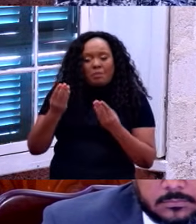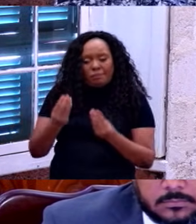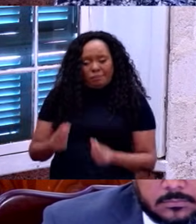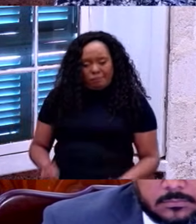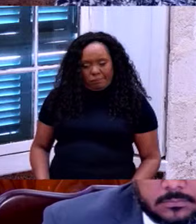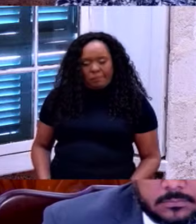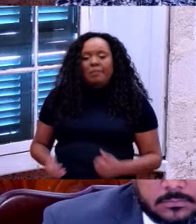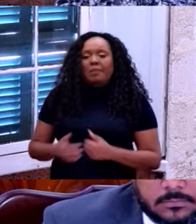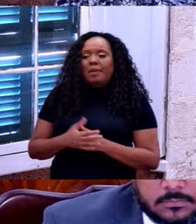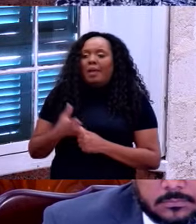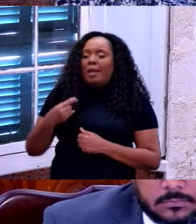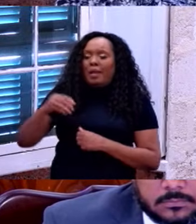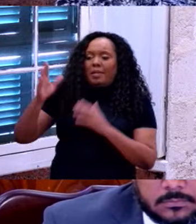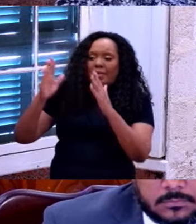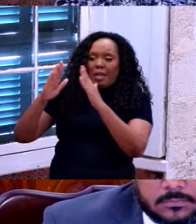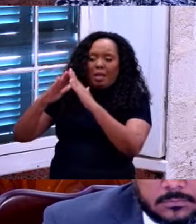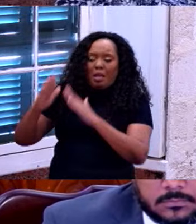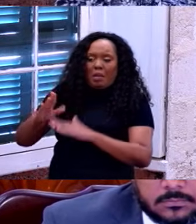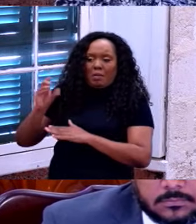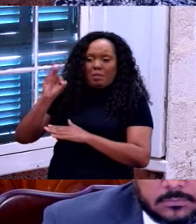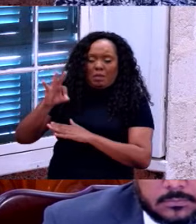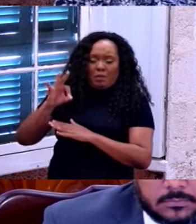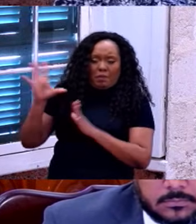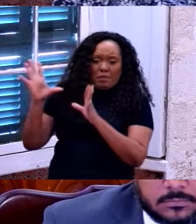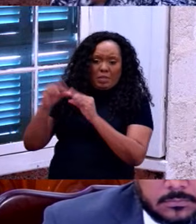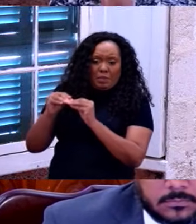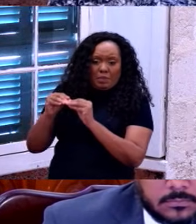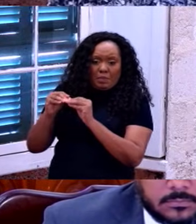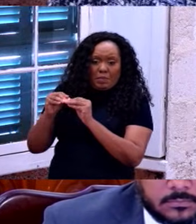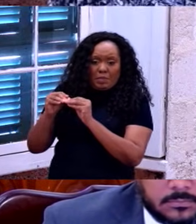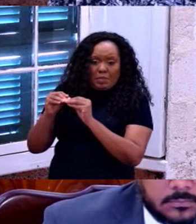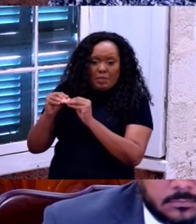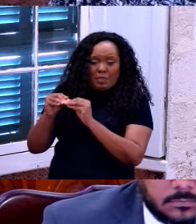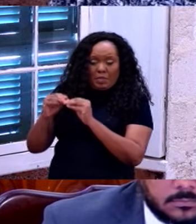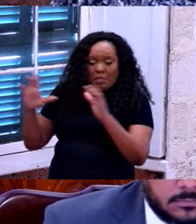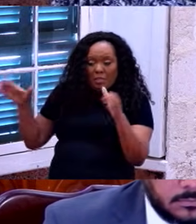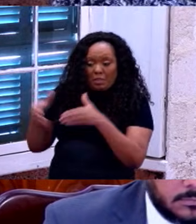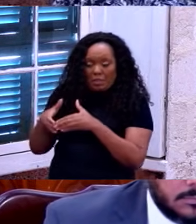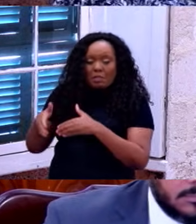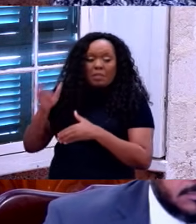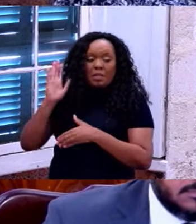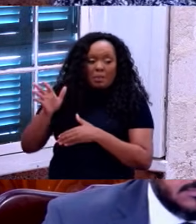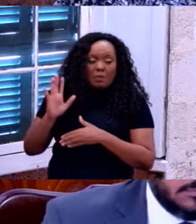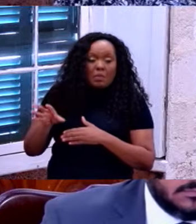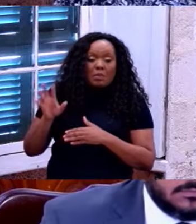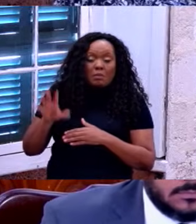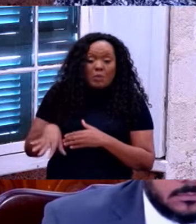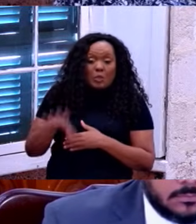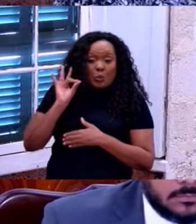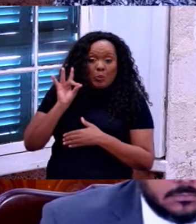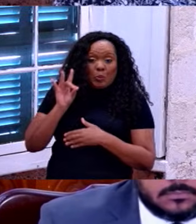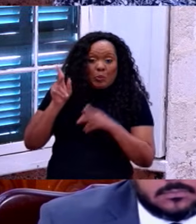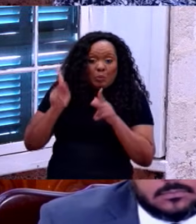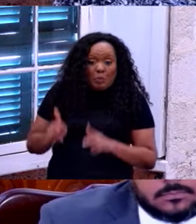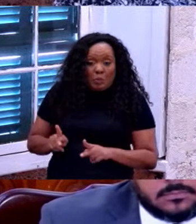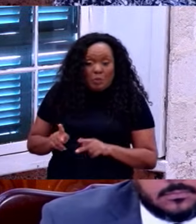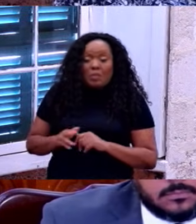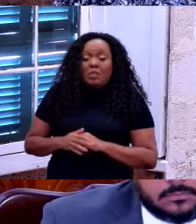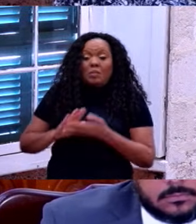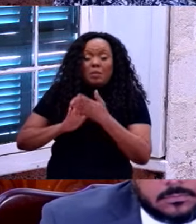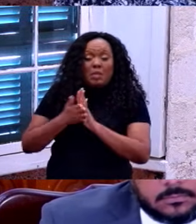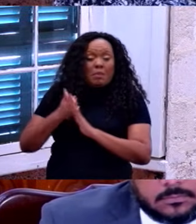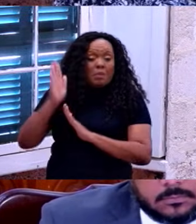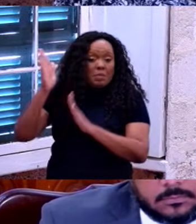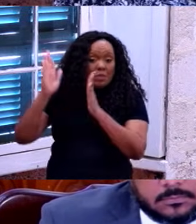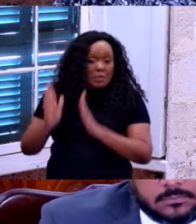proceeds to the dispatch of any business, it shall elect a person who is not a member of the House of Assembly or the Senate to be Speaker.